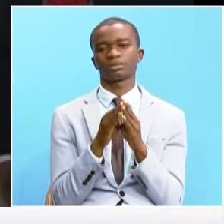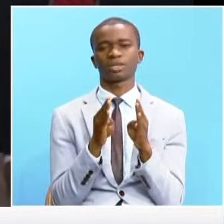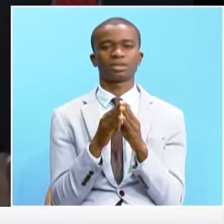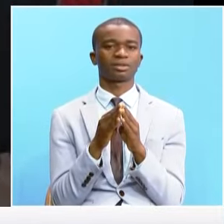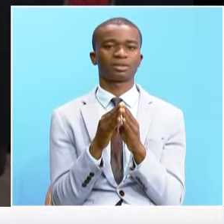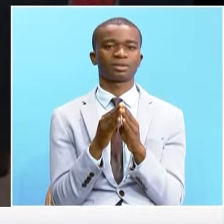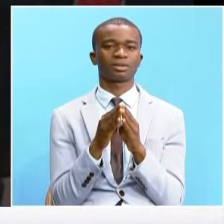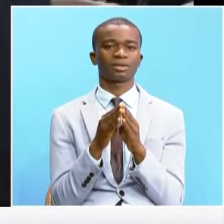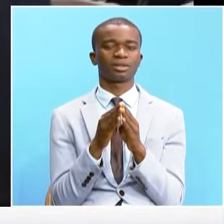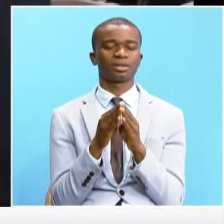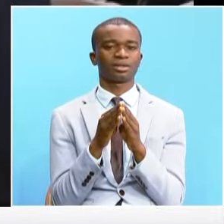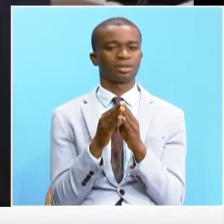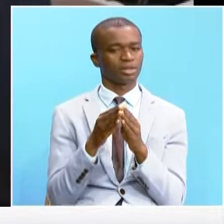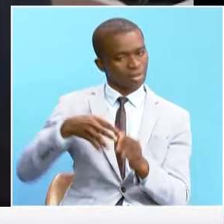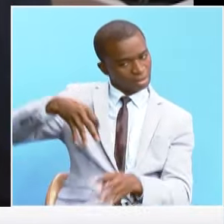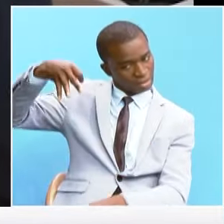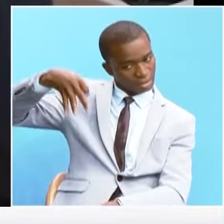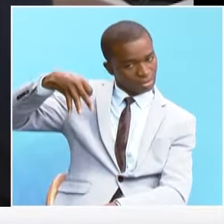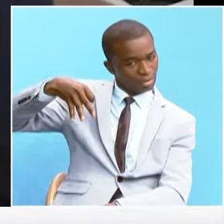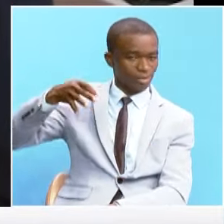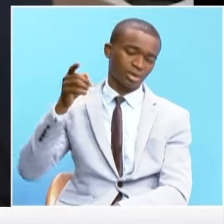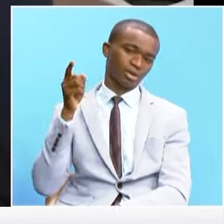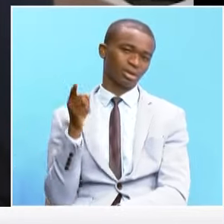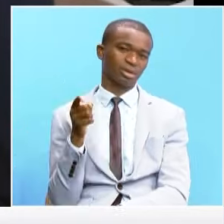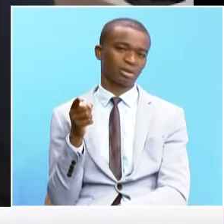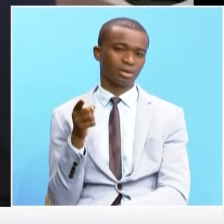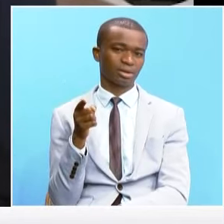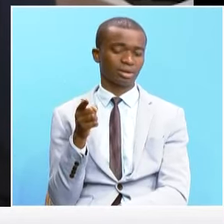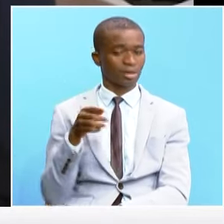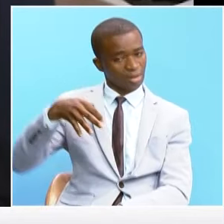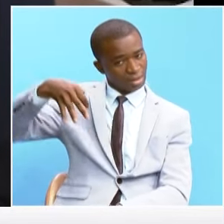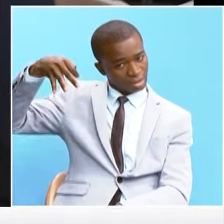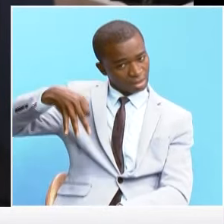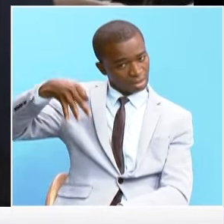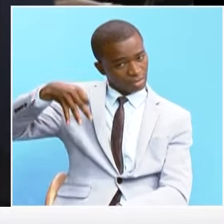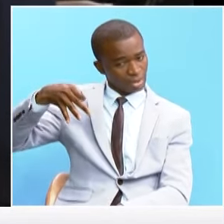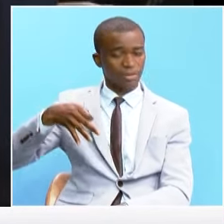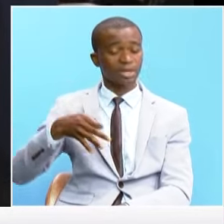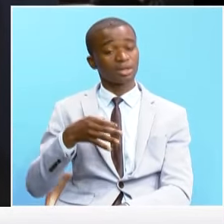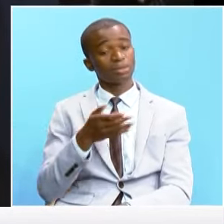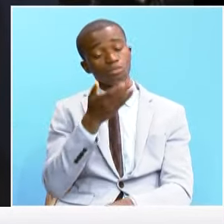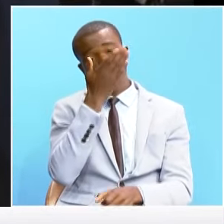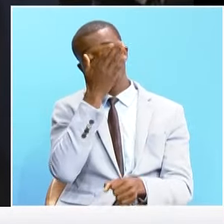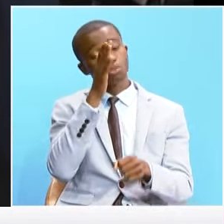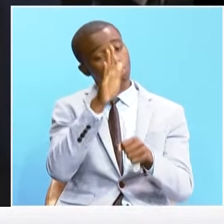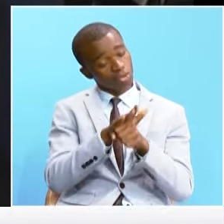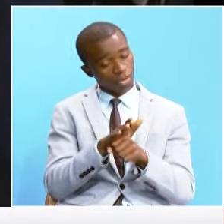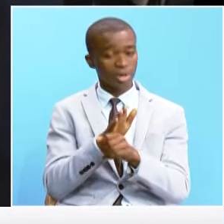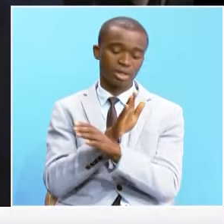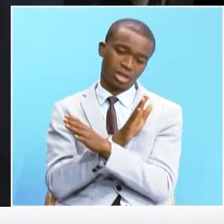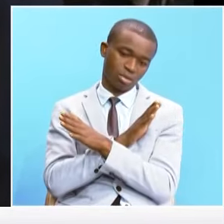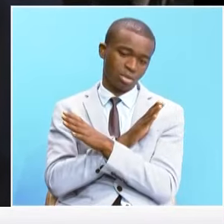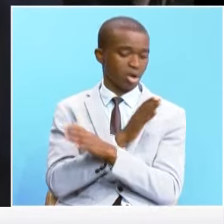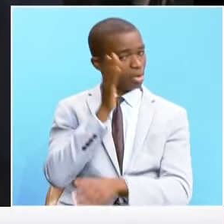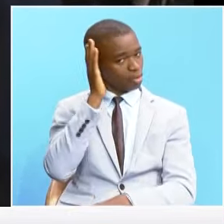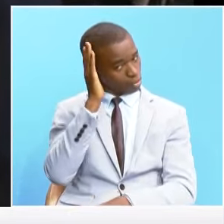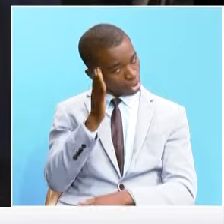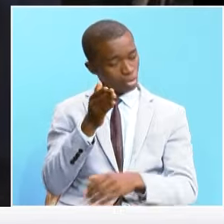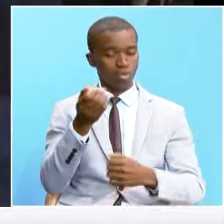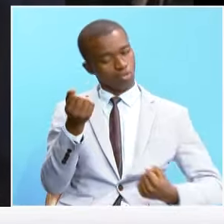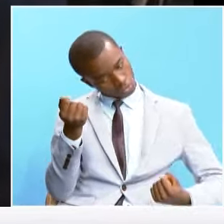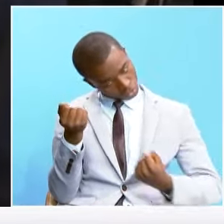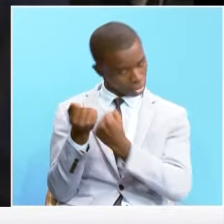coastal region of Swakopmund. Here, they assured Namibia of Zambia's commitment to ensuring there is peace and